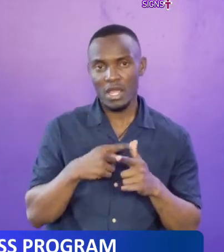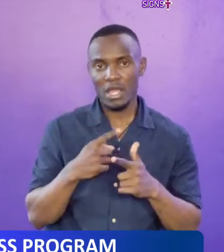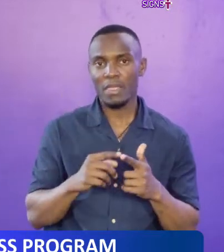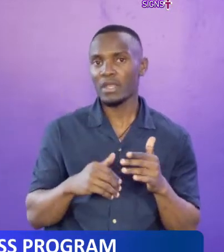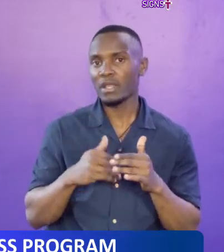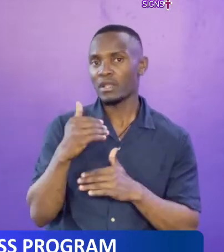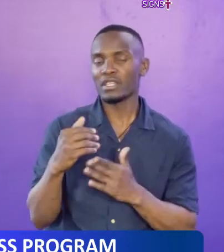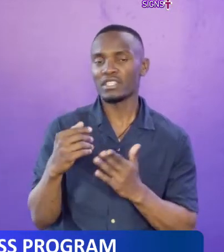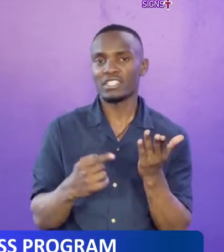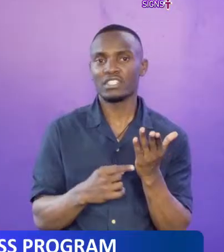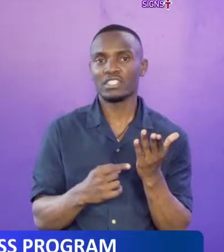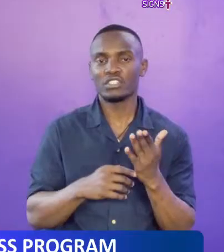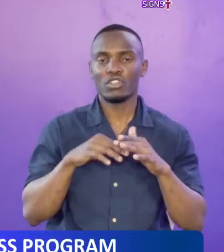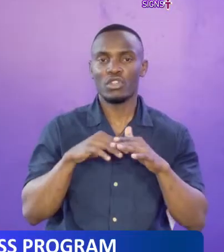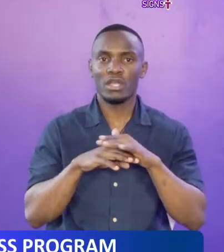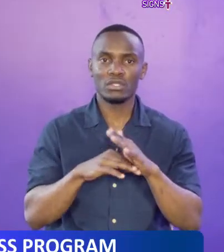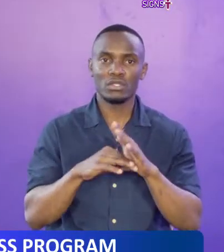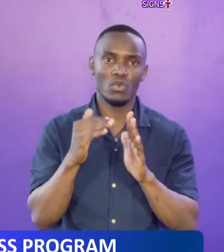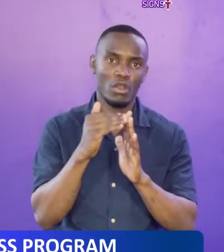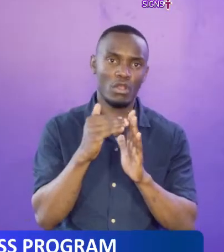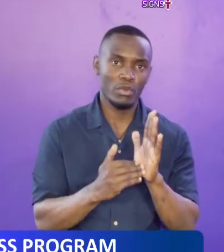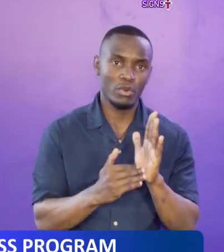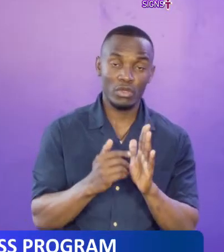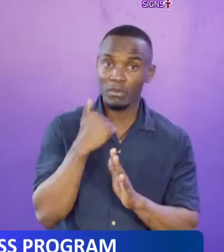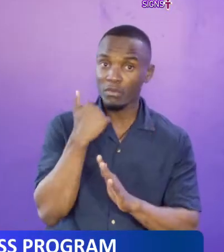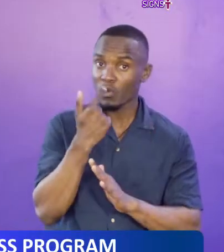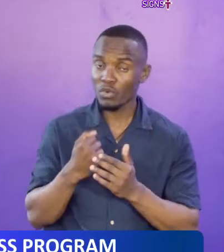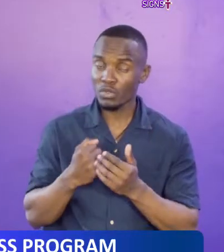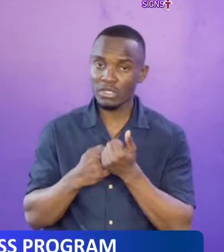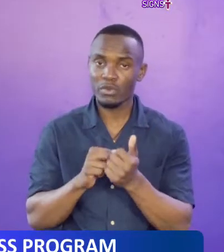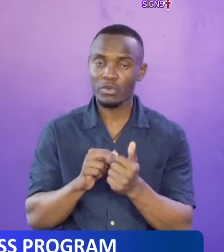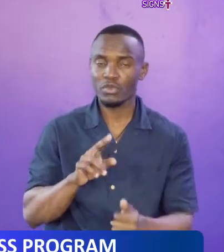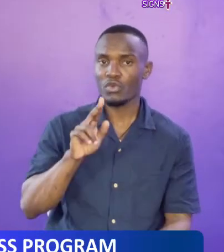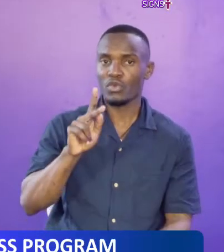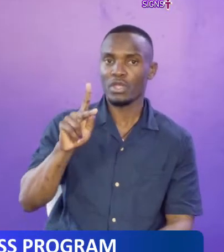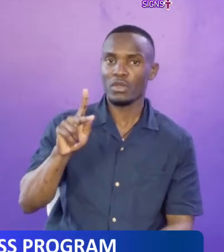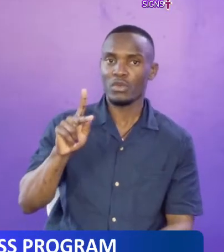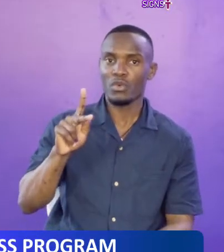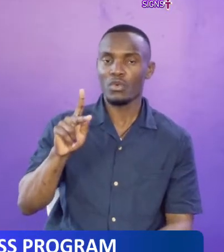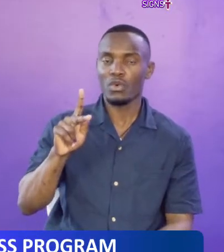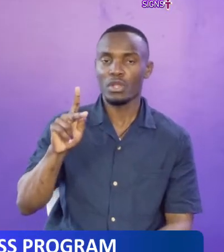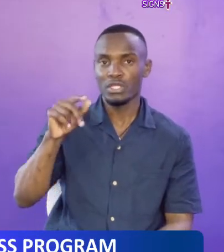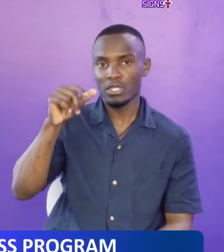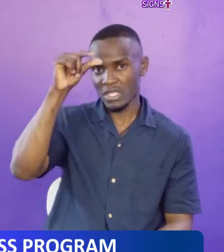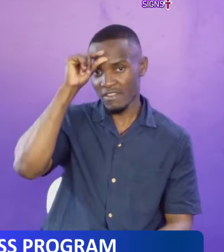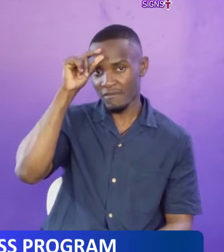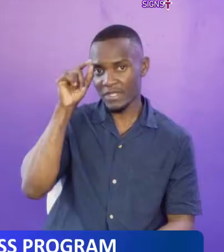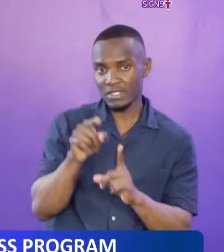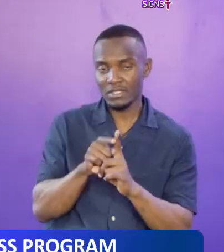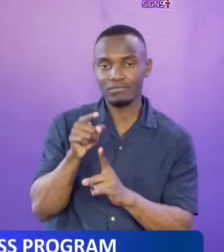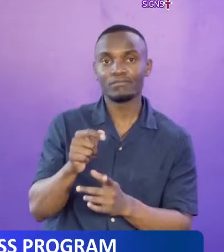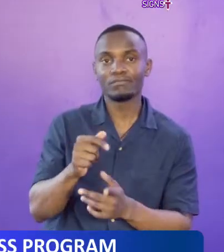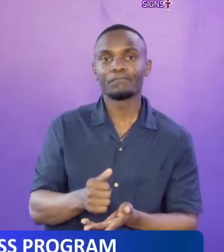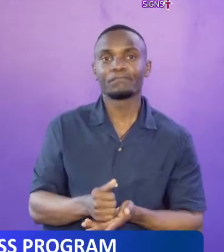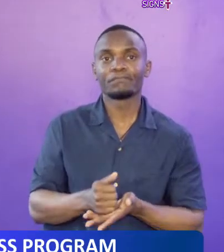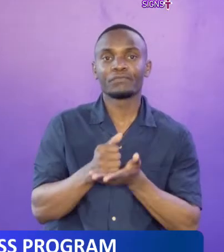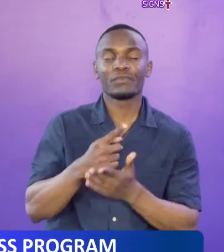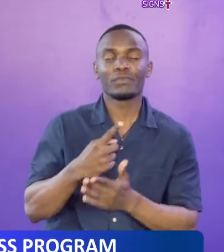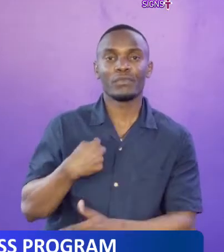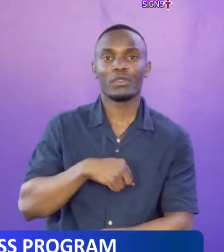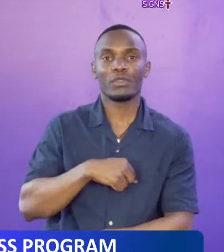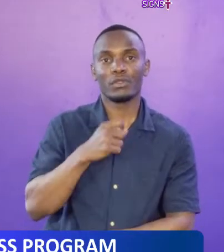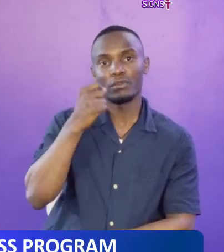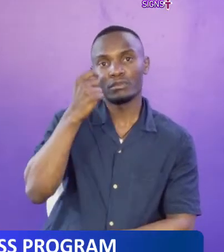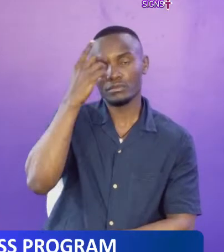Program, funded, supported by the UK government. And this one helped us to understand by bringing synergies